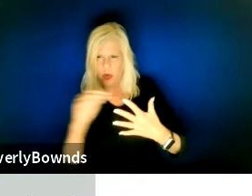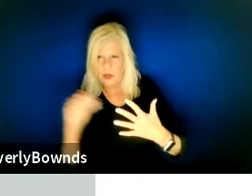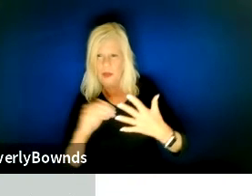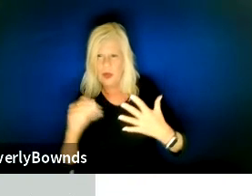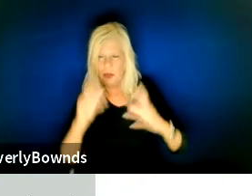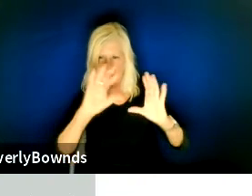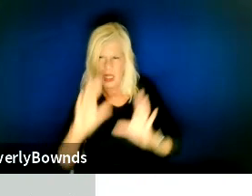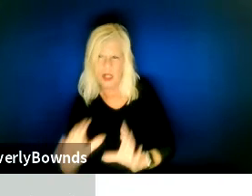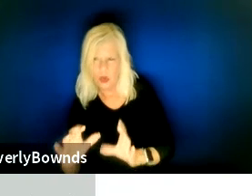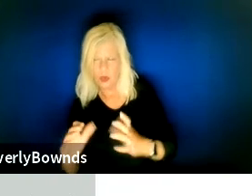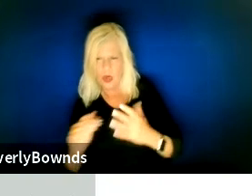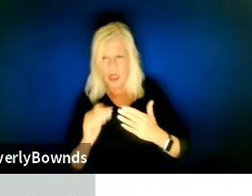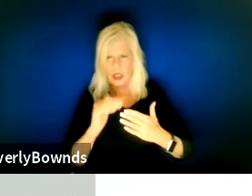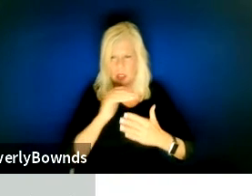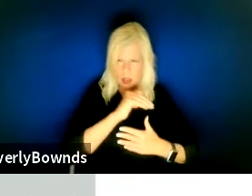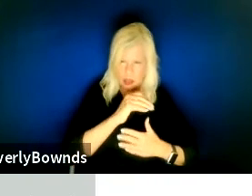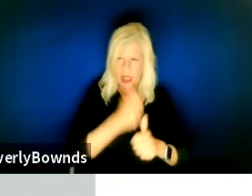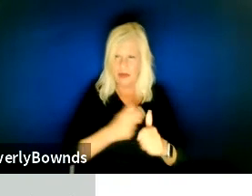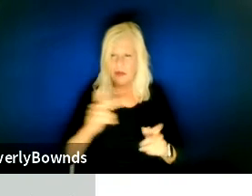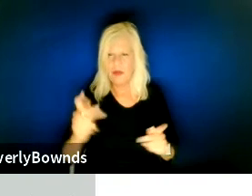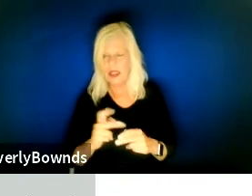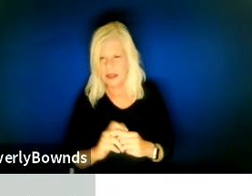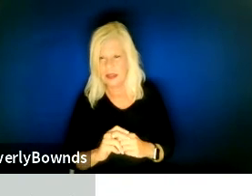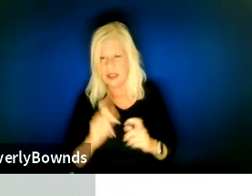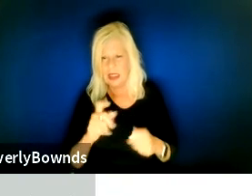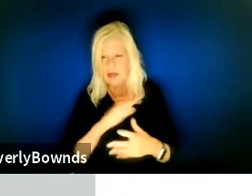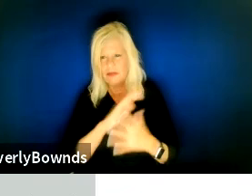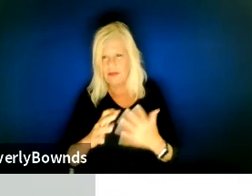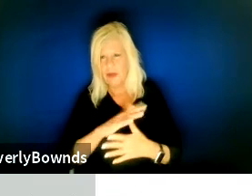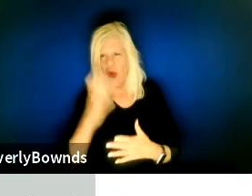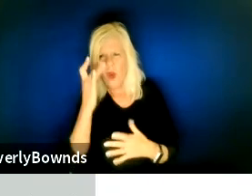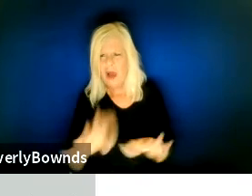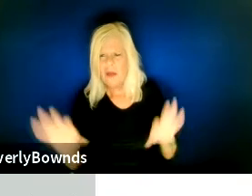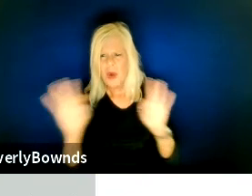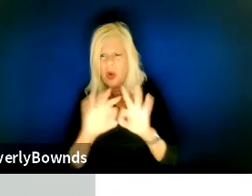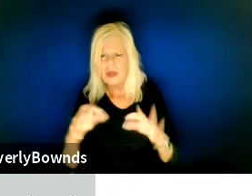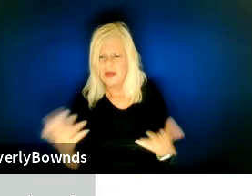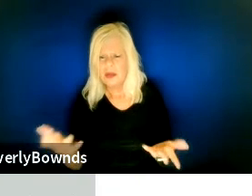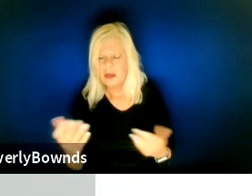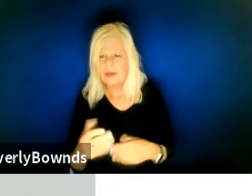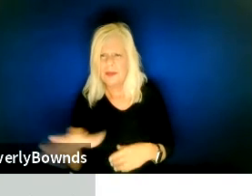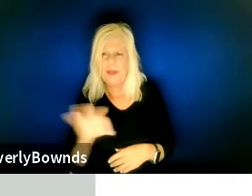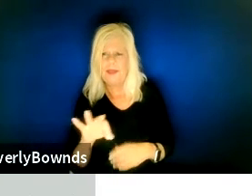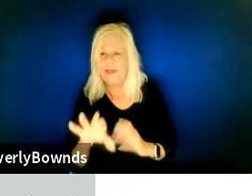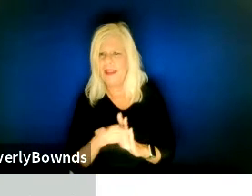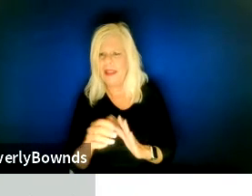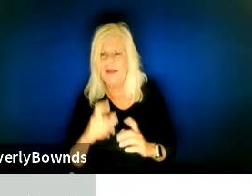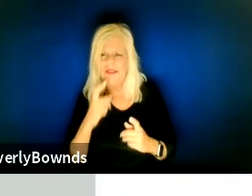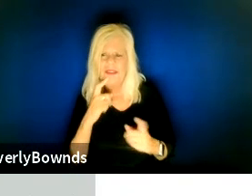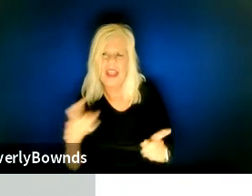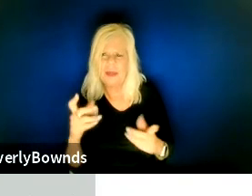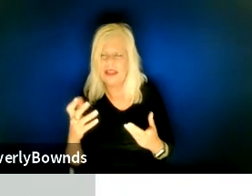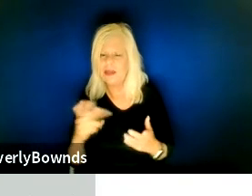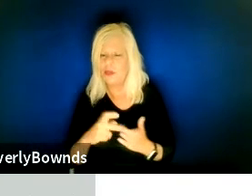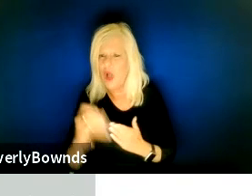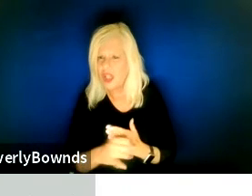accessibility level of every place out there. Why is this so important? Just take any famous crowdsourced project